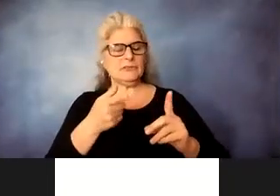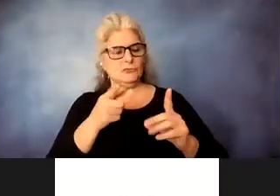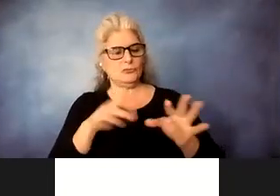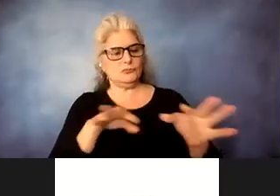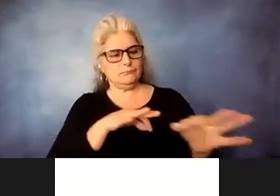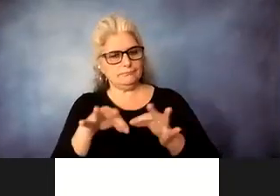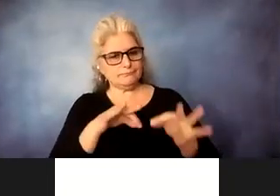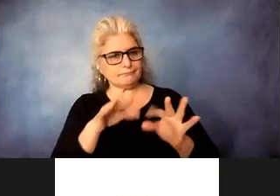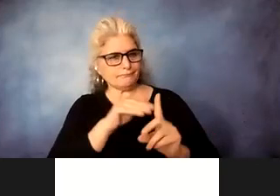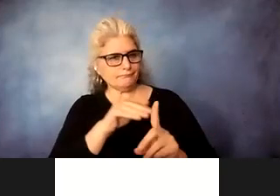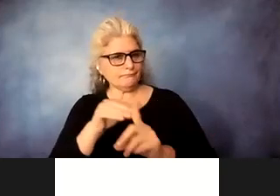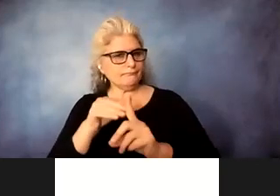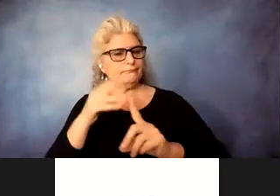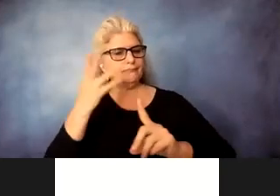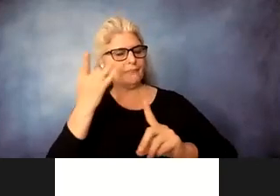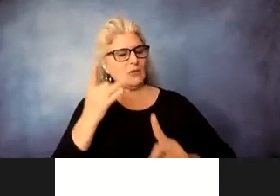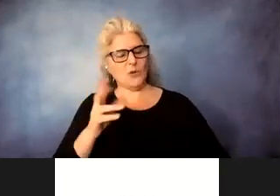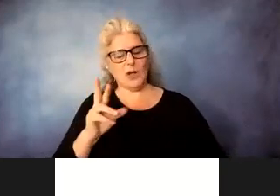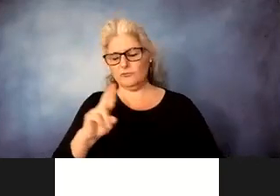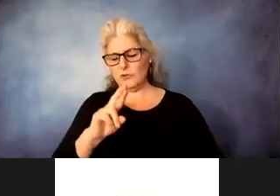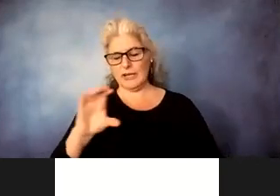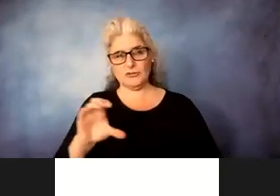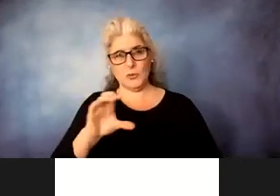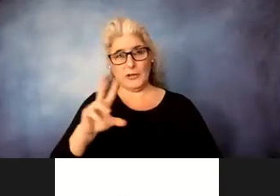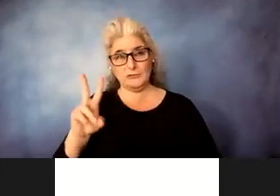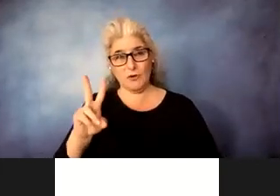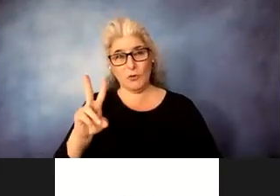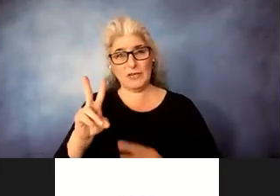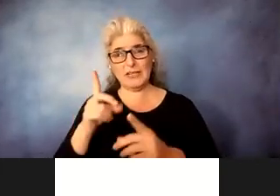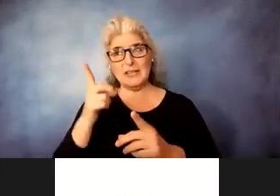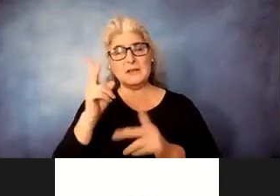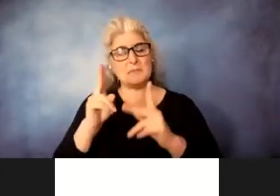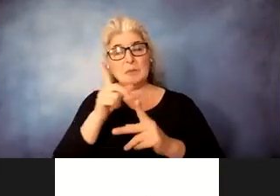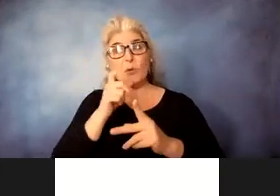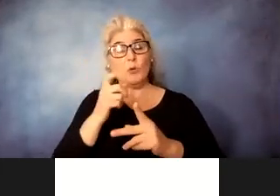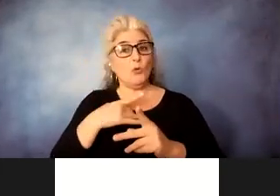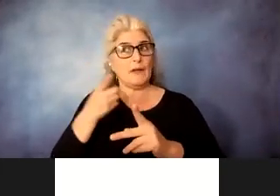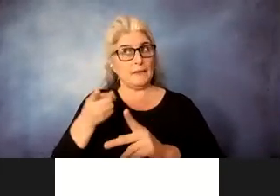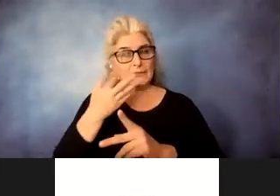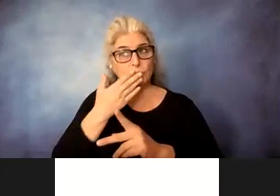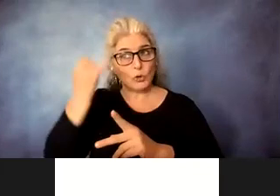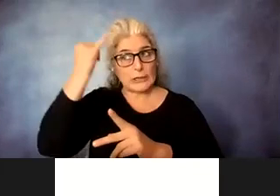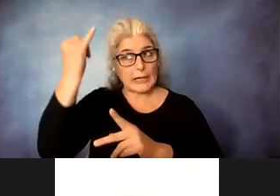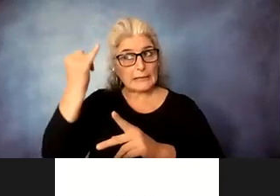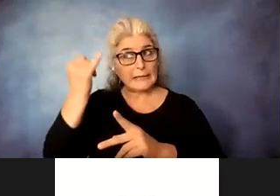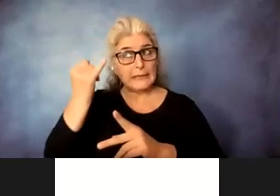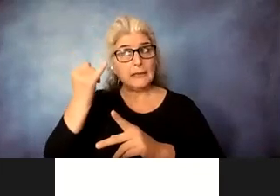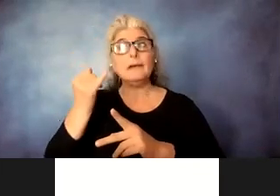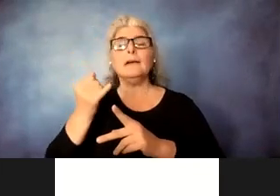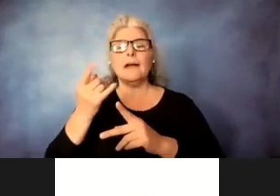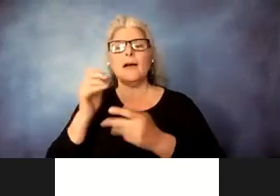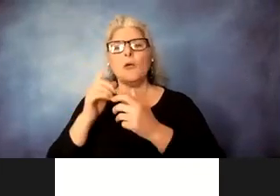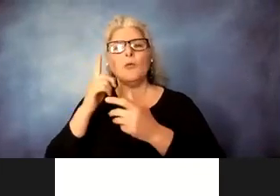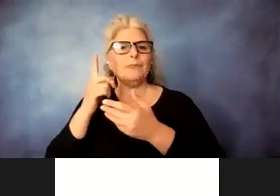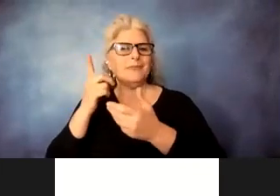what ways ranked choice voting was identified by advocates as being a benefit to voters. So